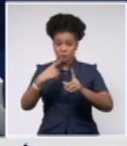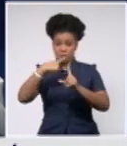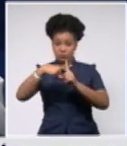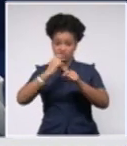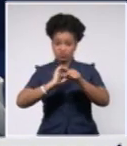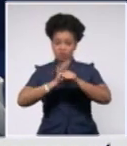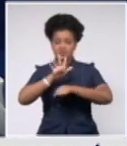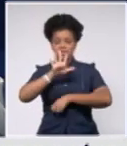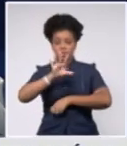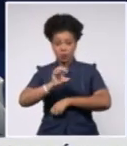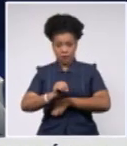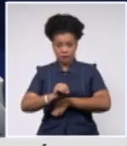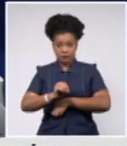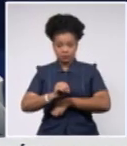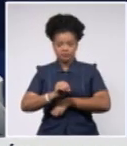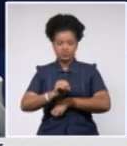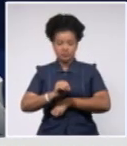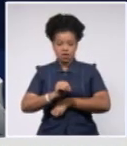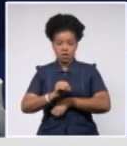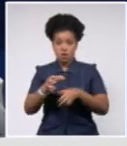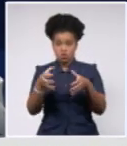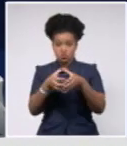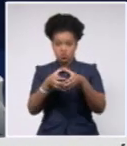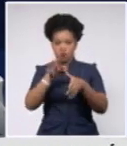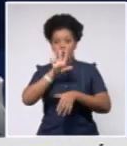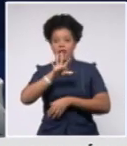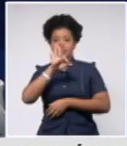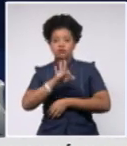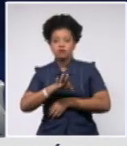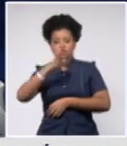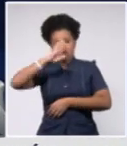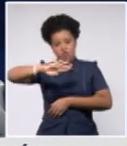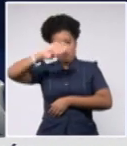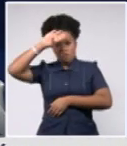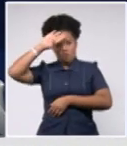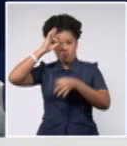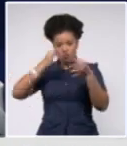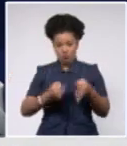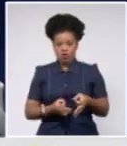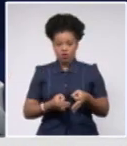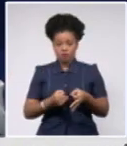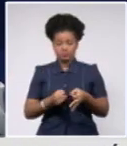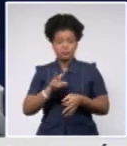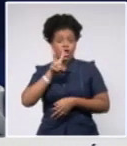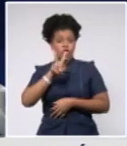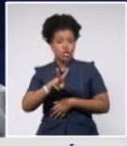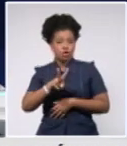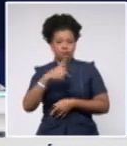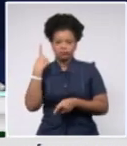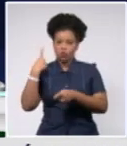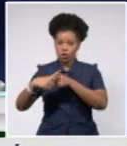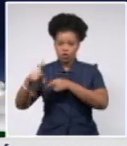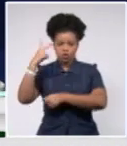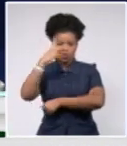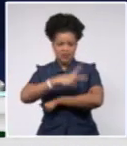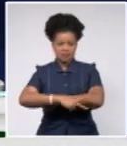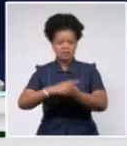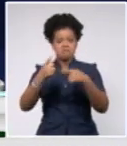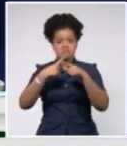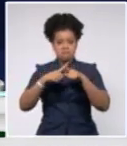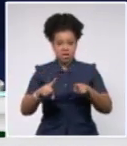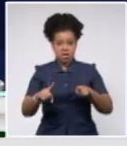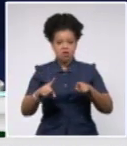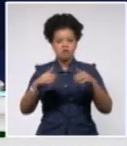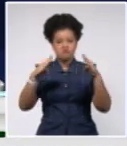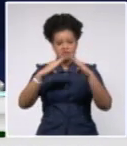had contact with someone who had previously tested positive for the virus. This is the group at highest risk of